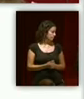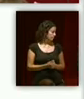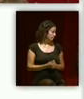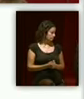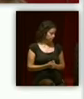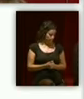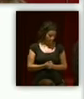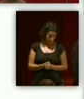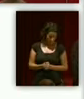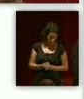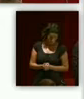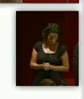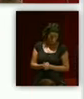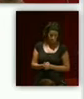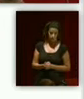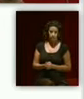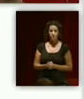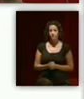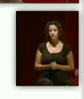topic.